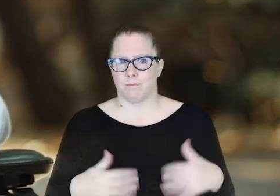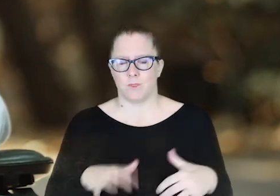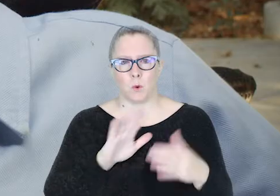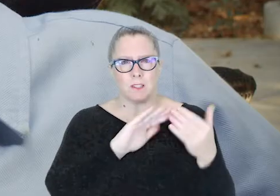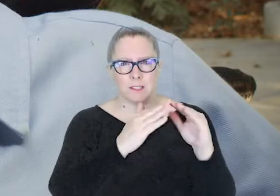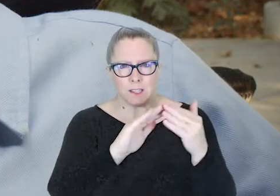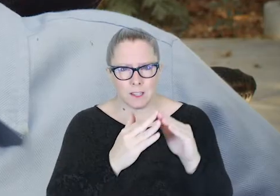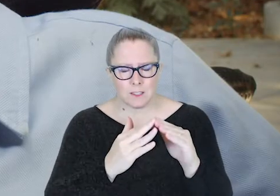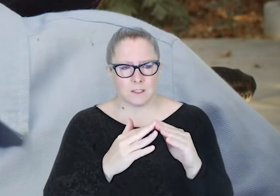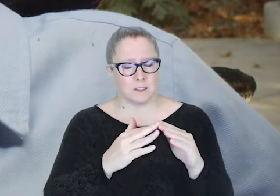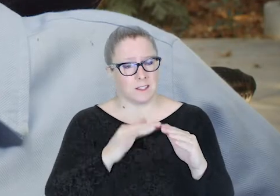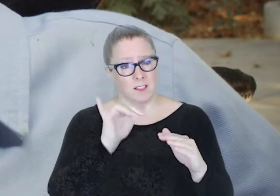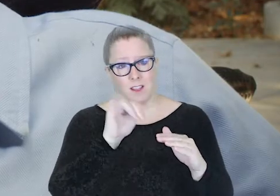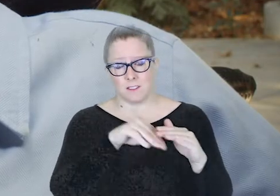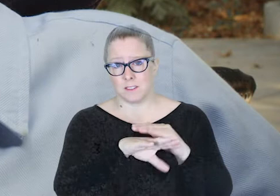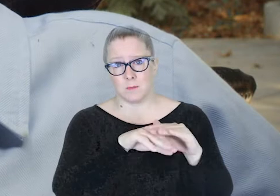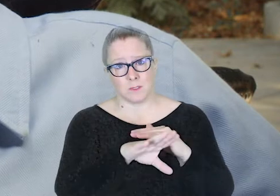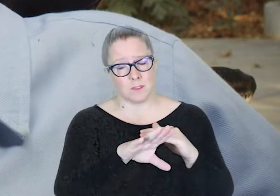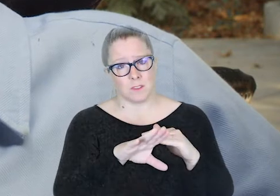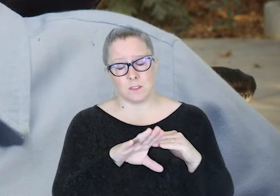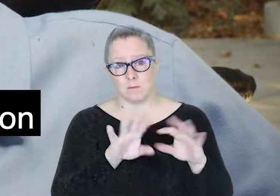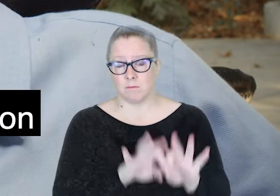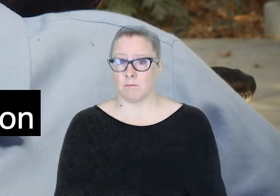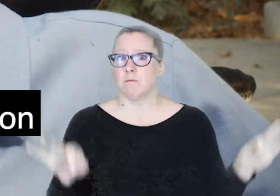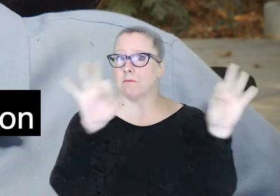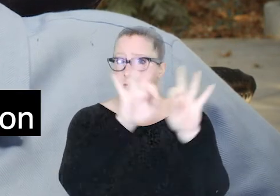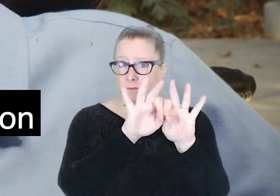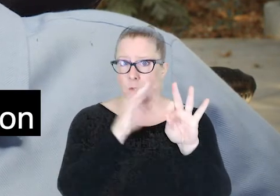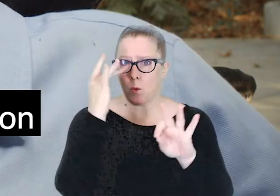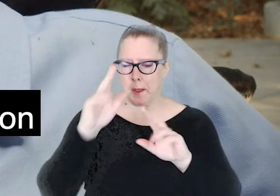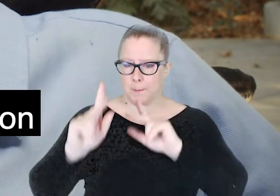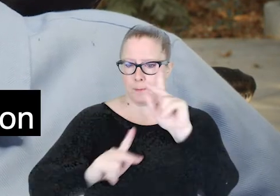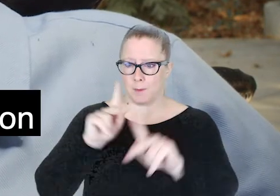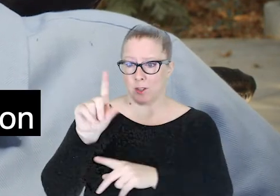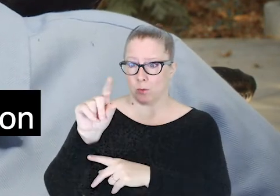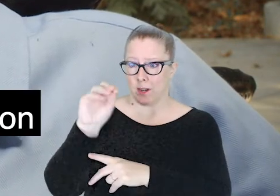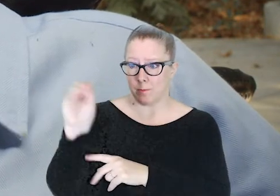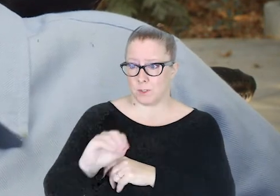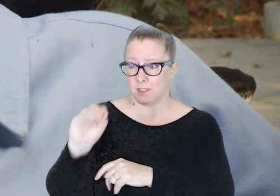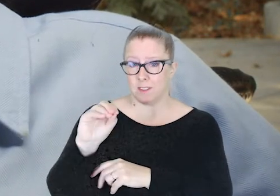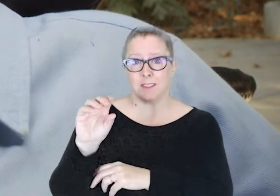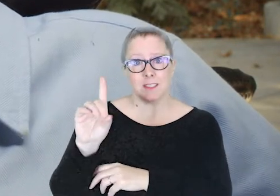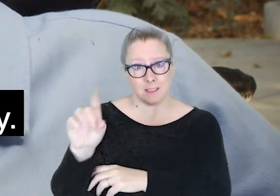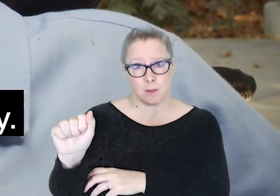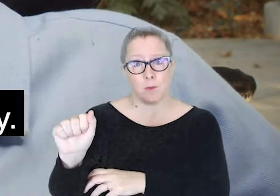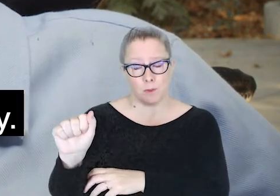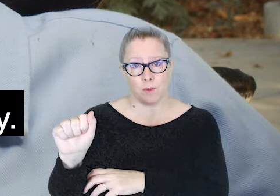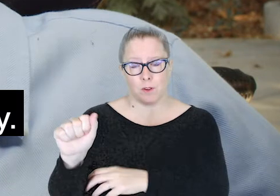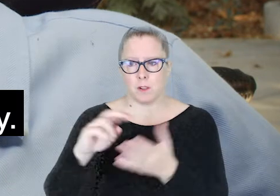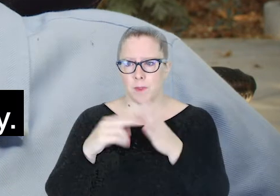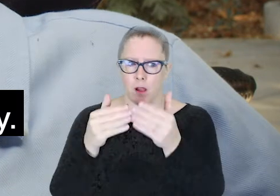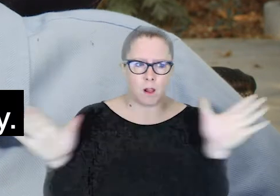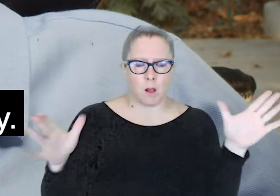more. In your city, accessibility is critical to enabling up to 20% of the population to